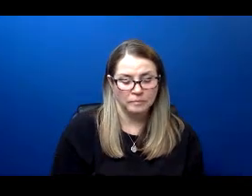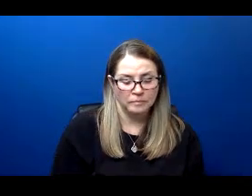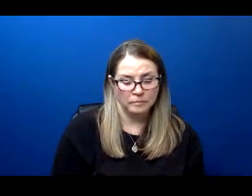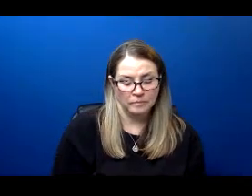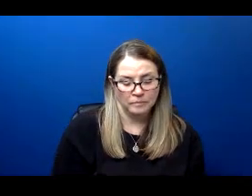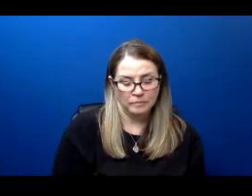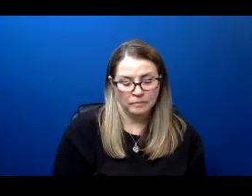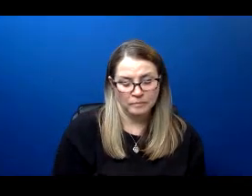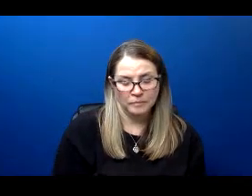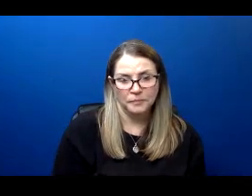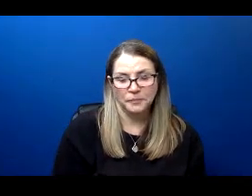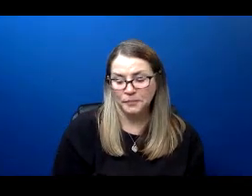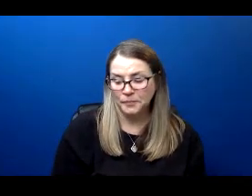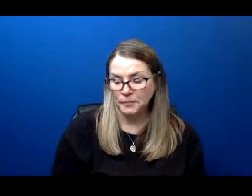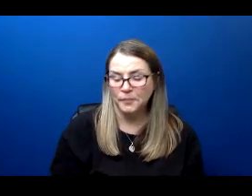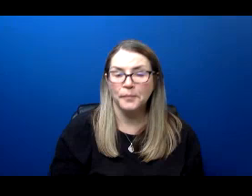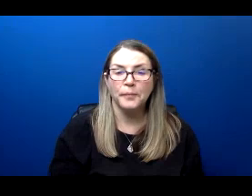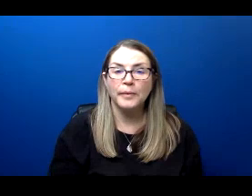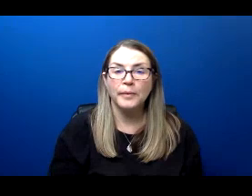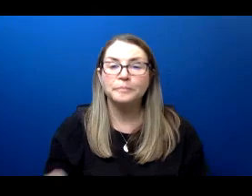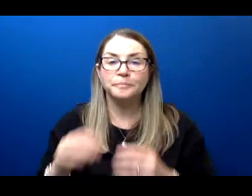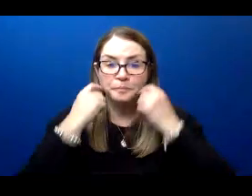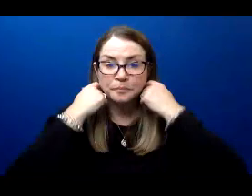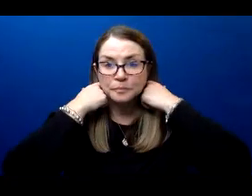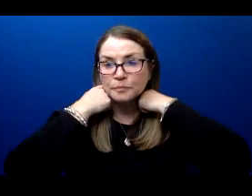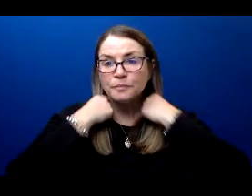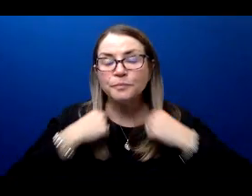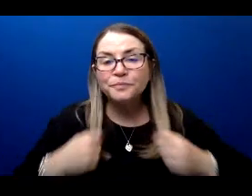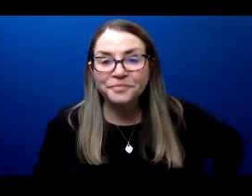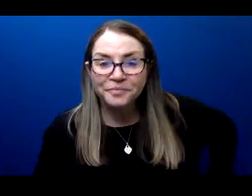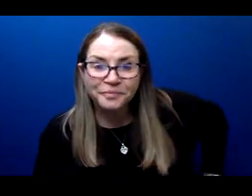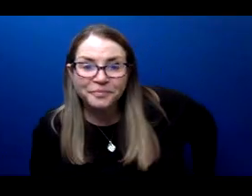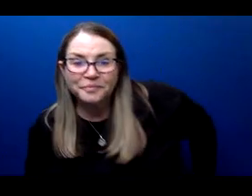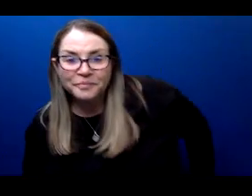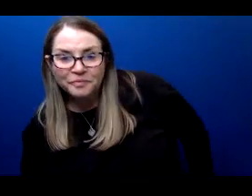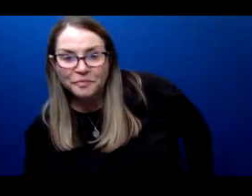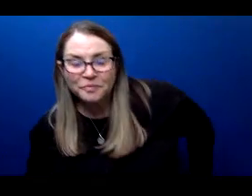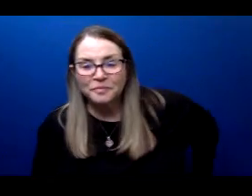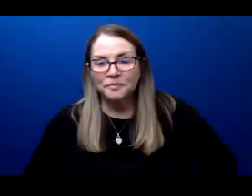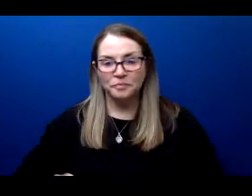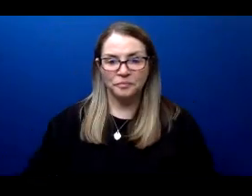And I wonder, everyone, I think everybody's kind of